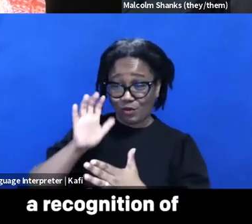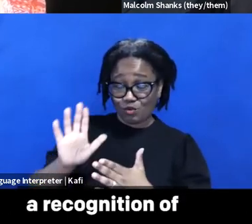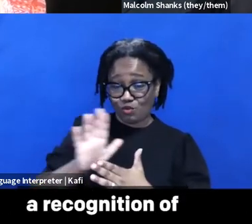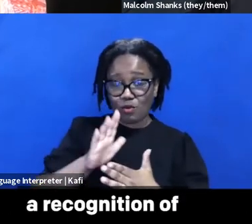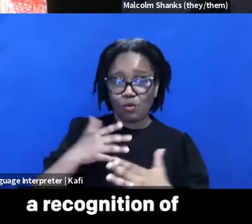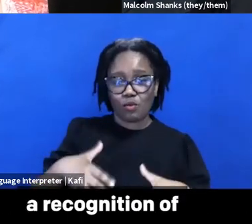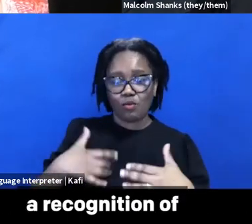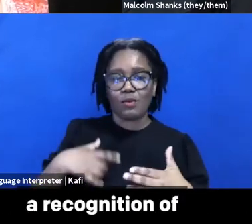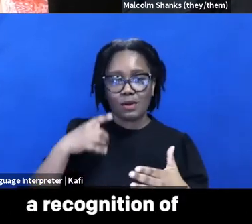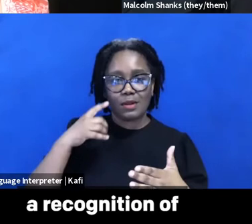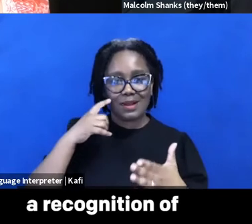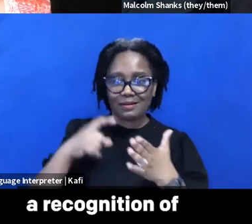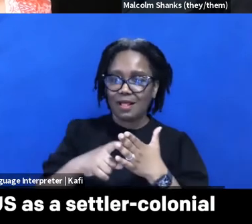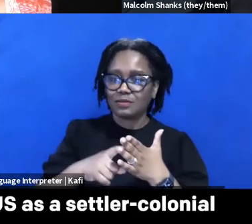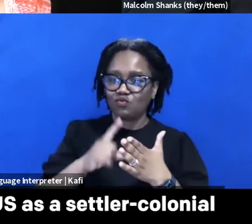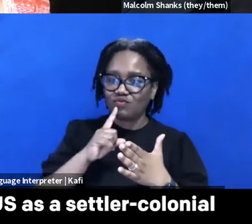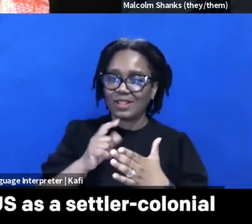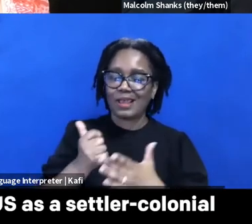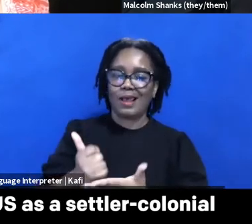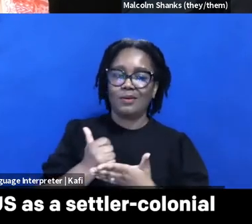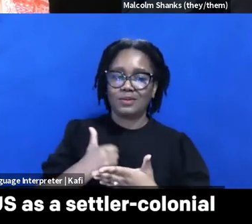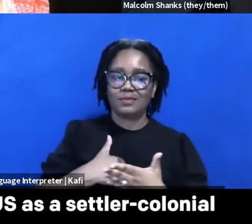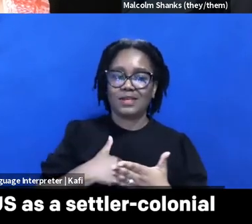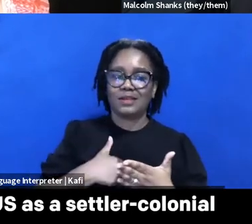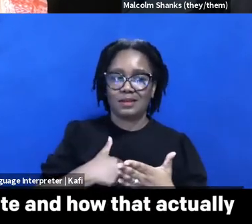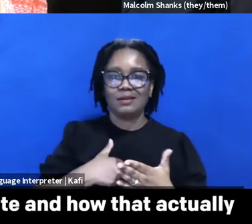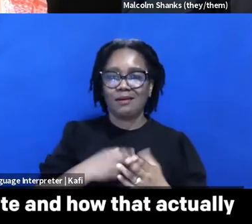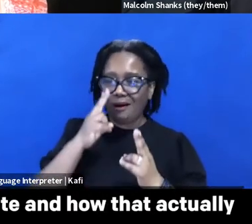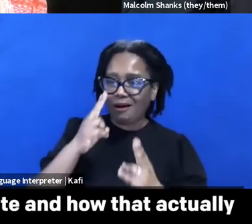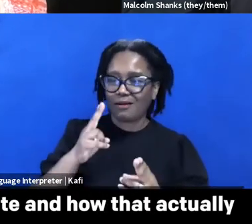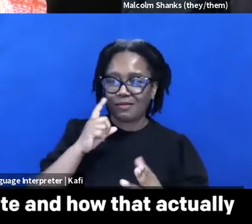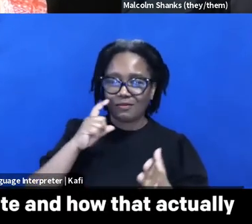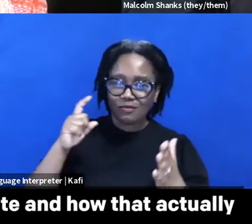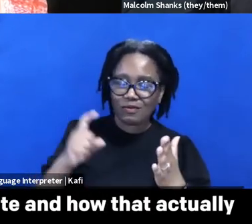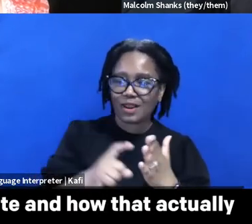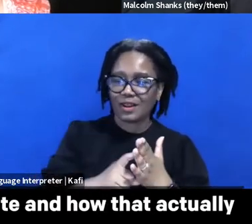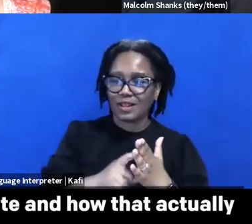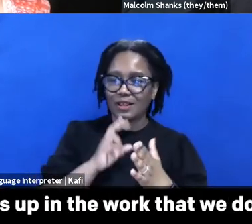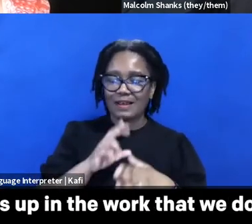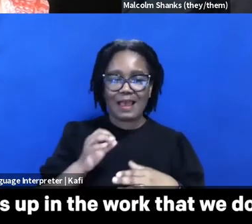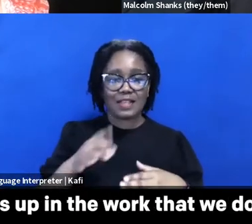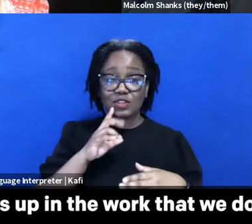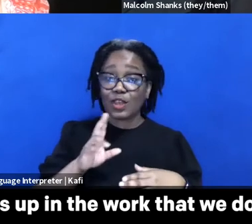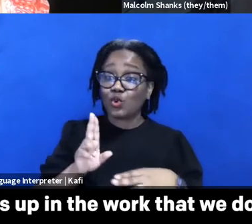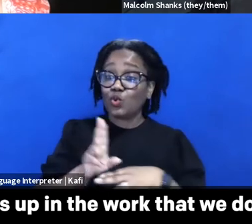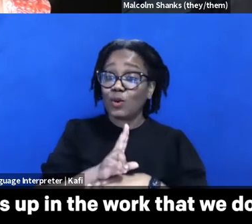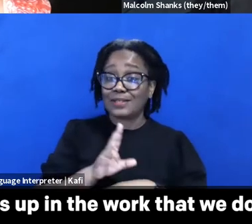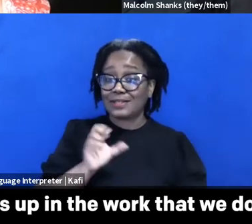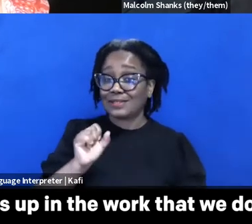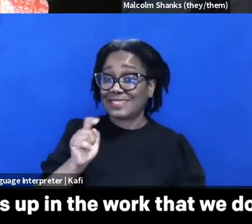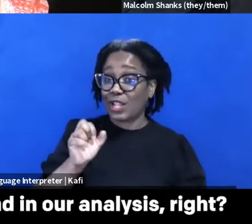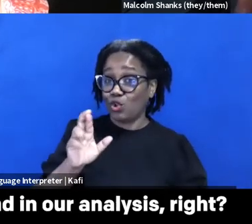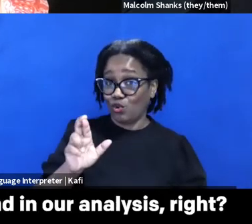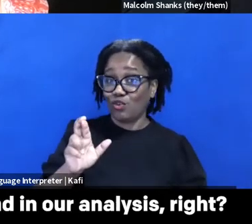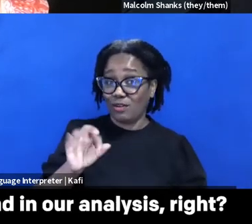threads between a recognition of US as a settler colonial state and how that actually shows